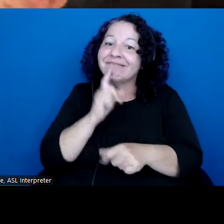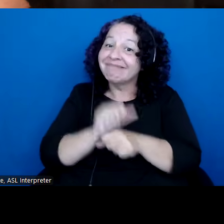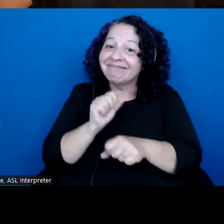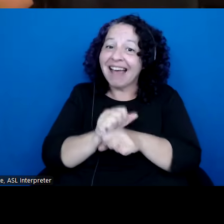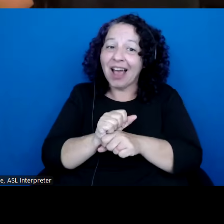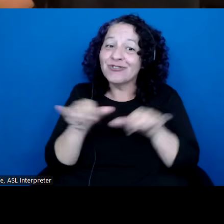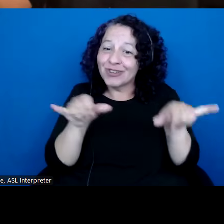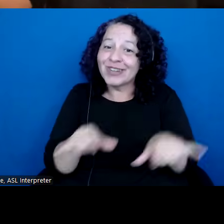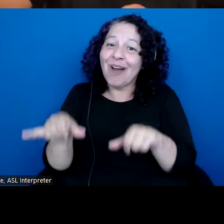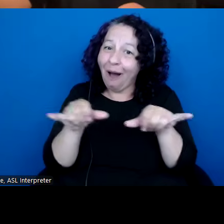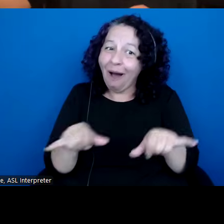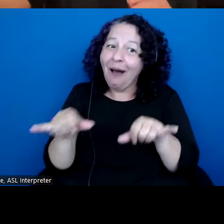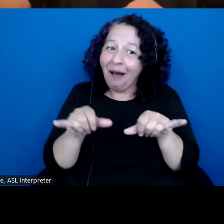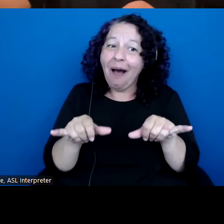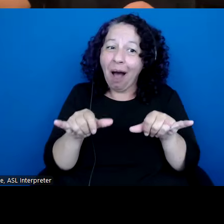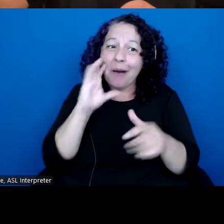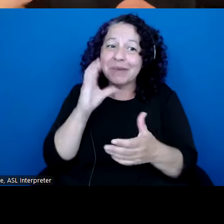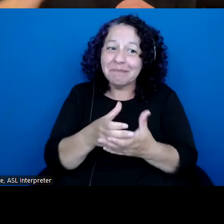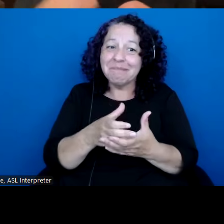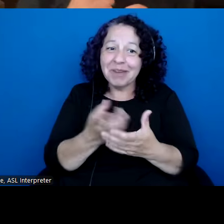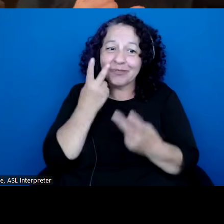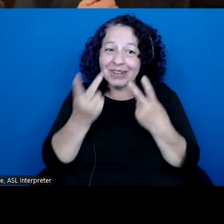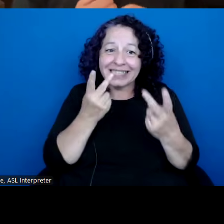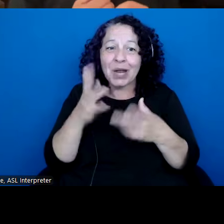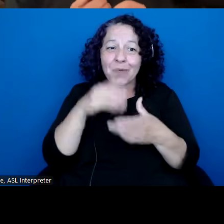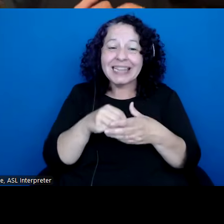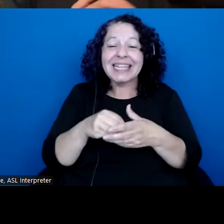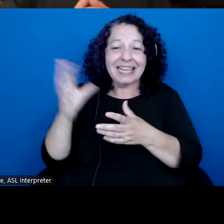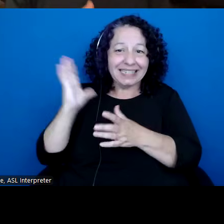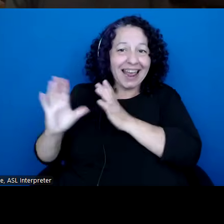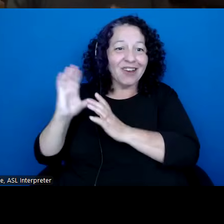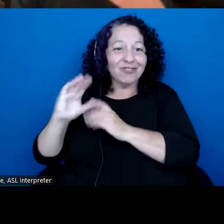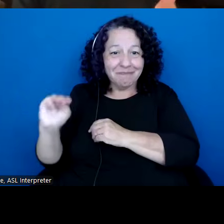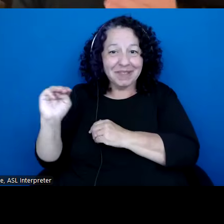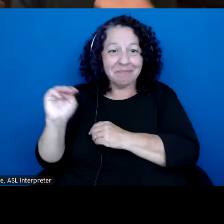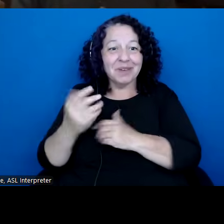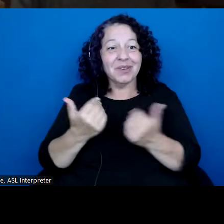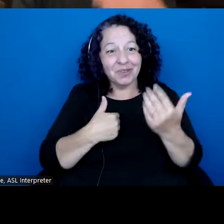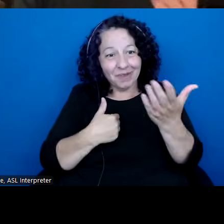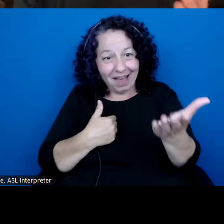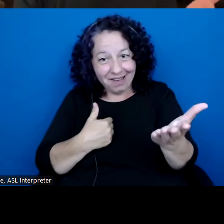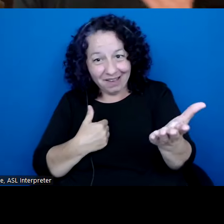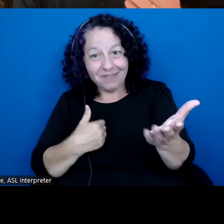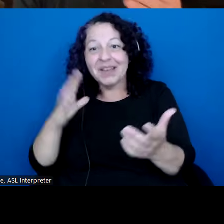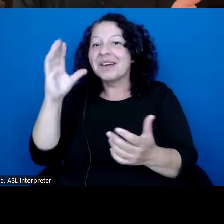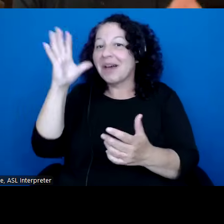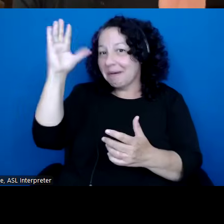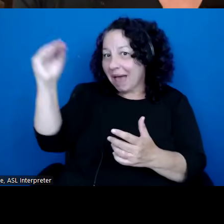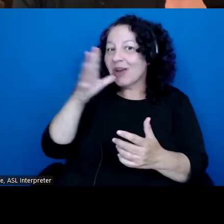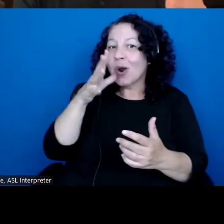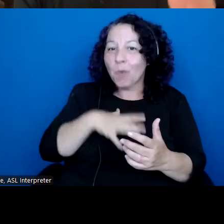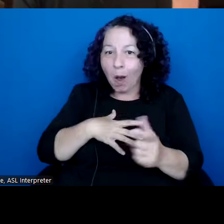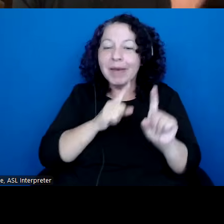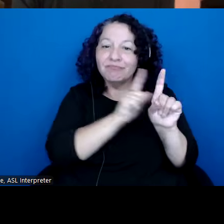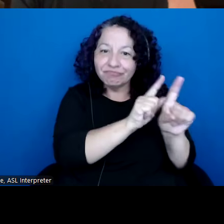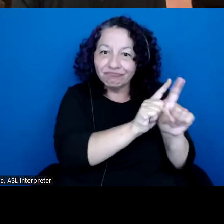relatively common, not super common, but relatively common in Mesopotamia, where you have a man and a woman having sex while